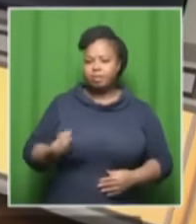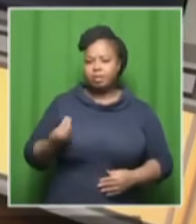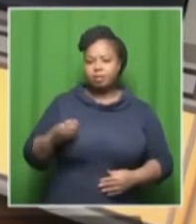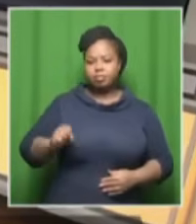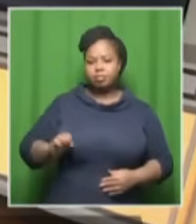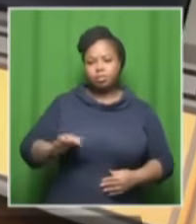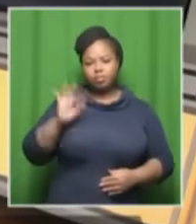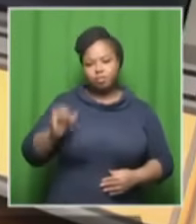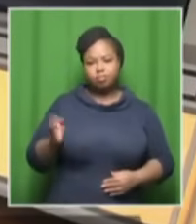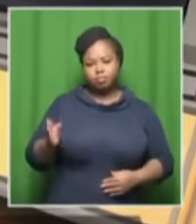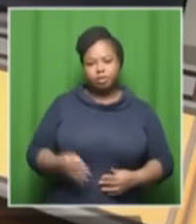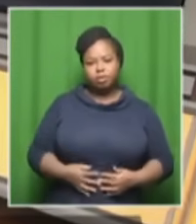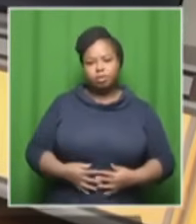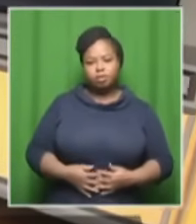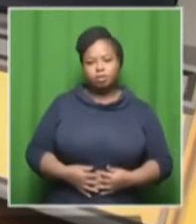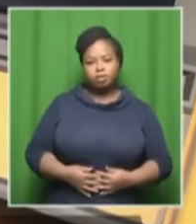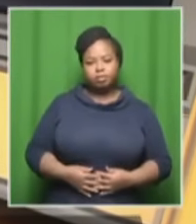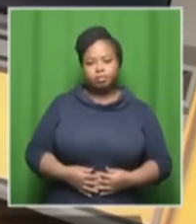South Africa?